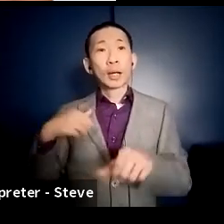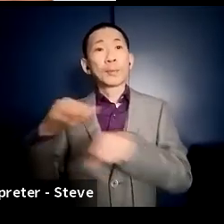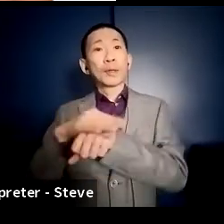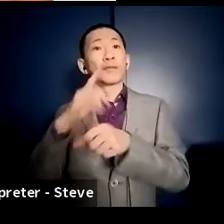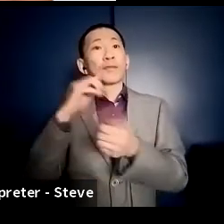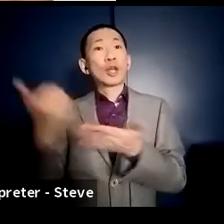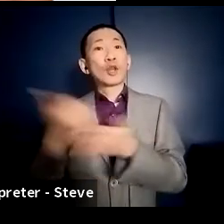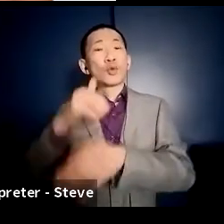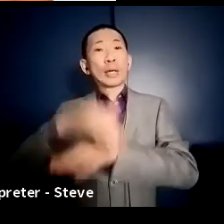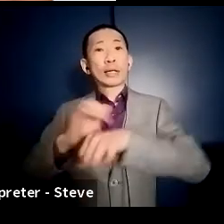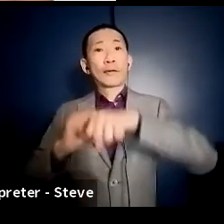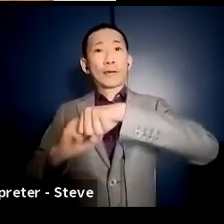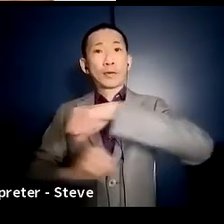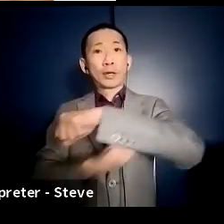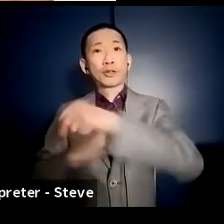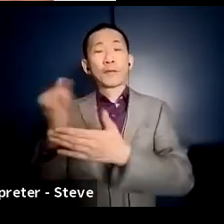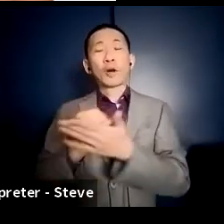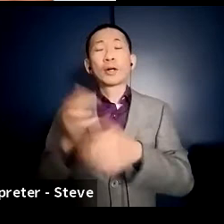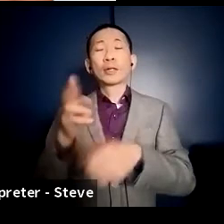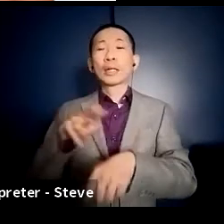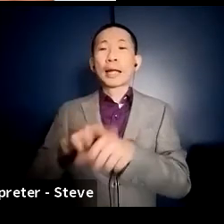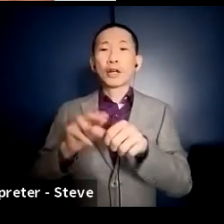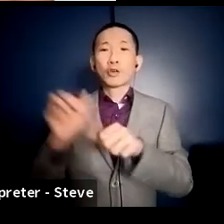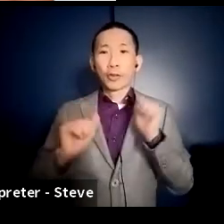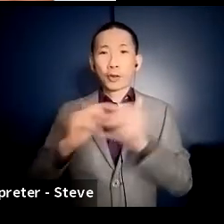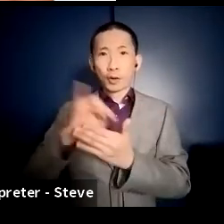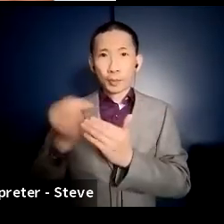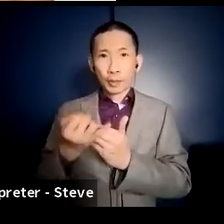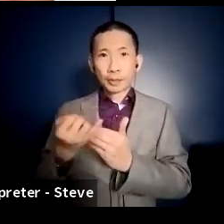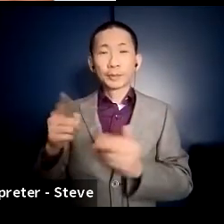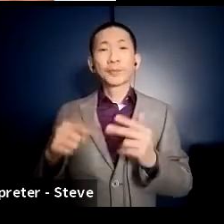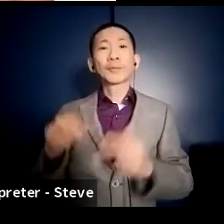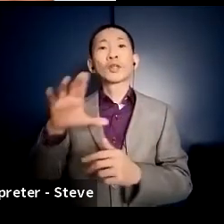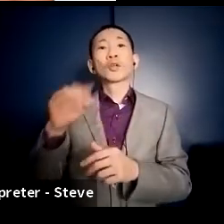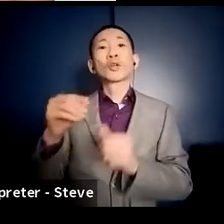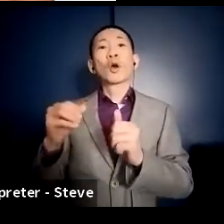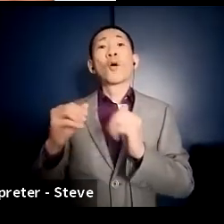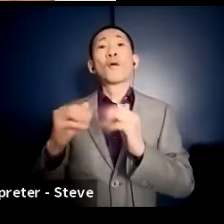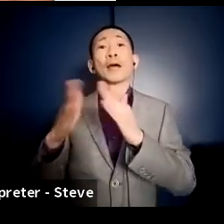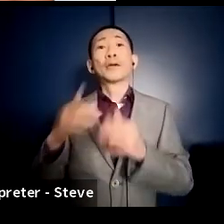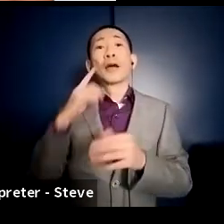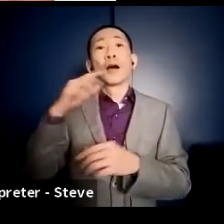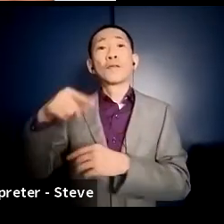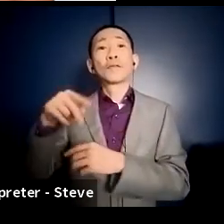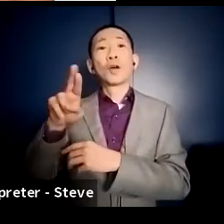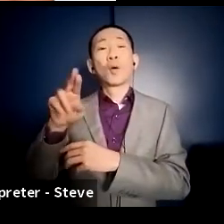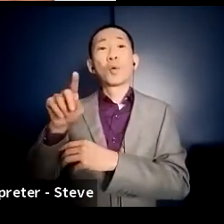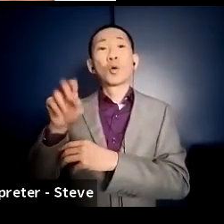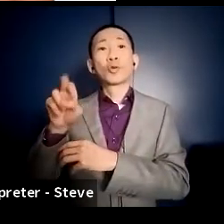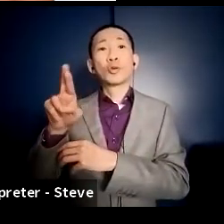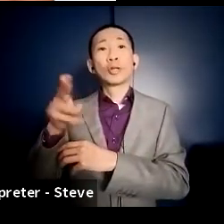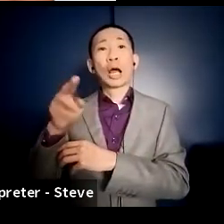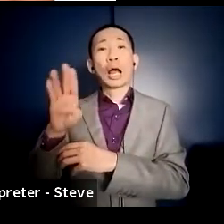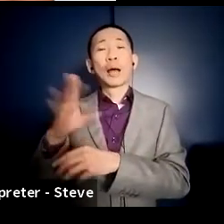Arts National Theater Project, a co-founder of the Producer Hub, and a composer as